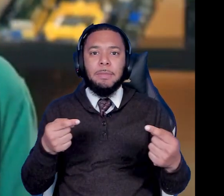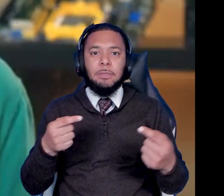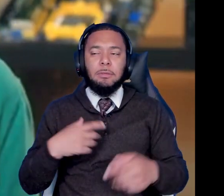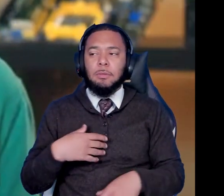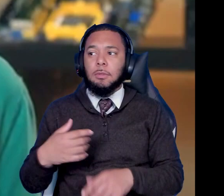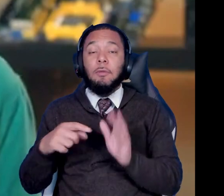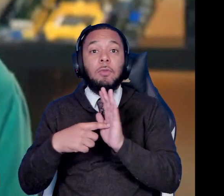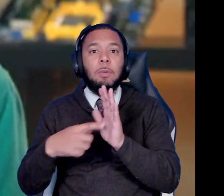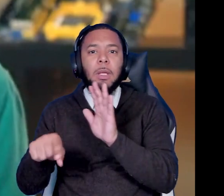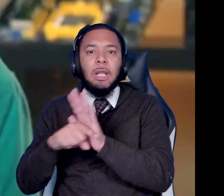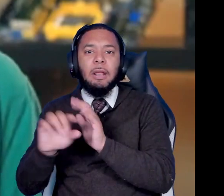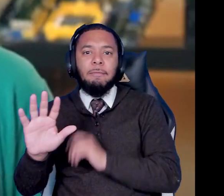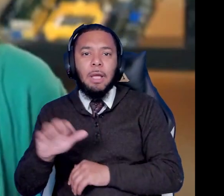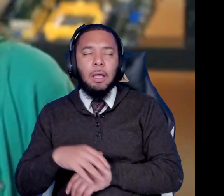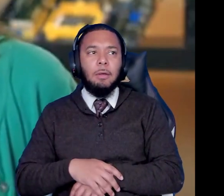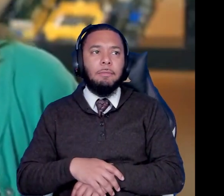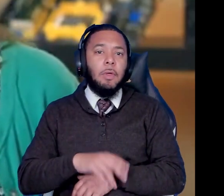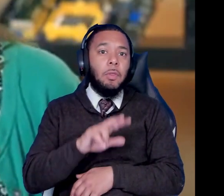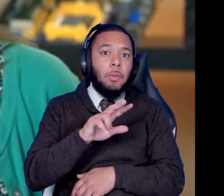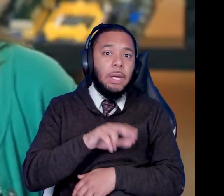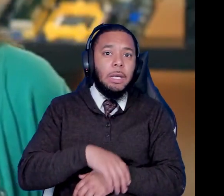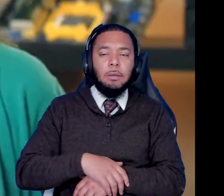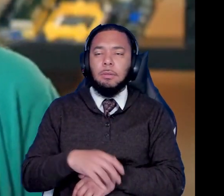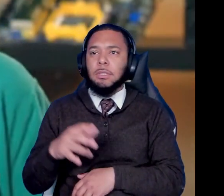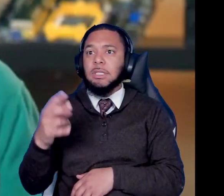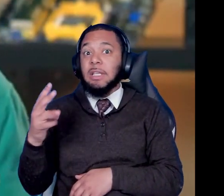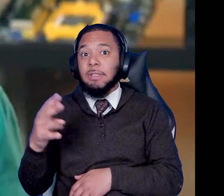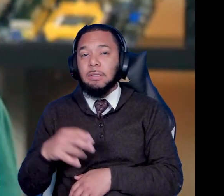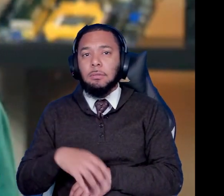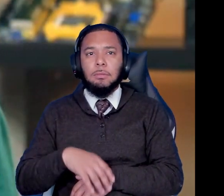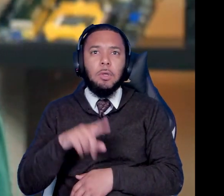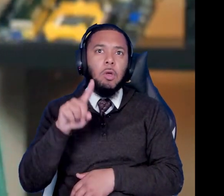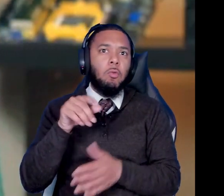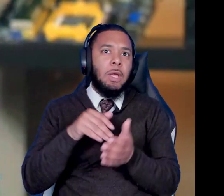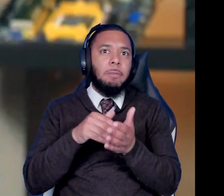for example, or 3, or 17, or